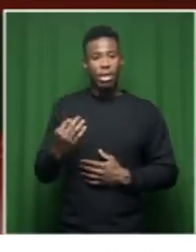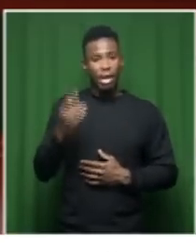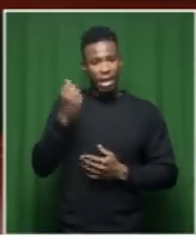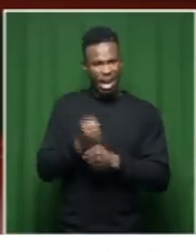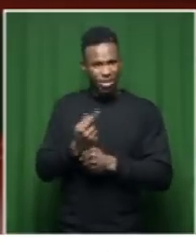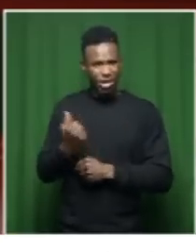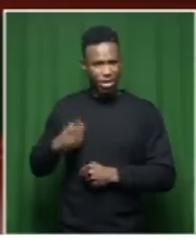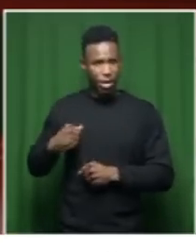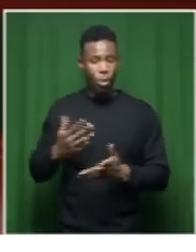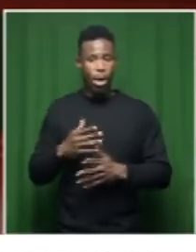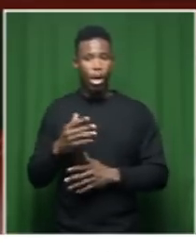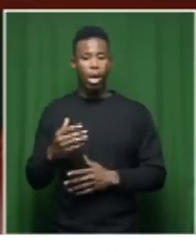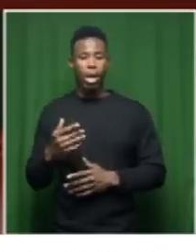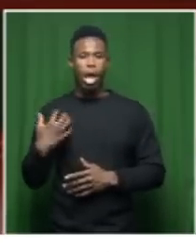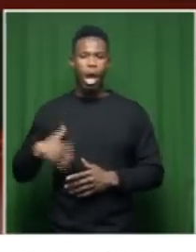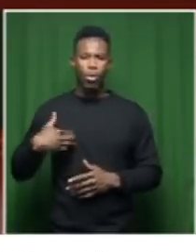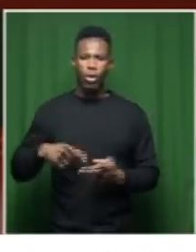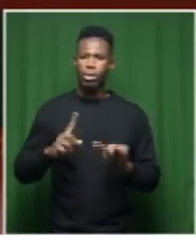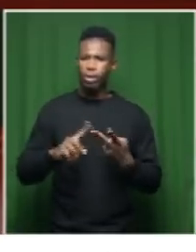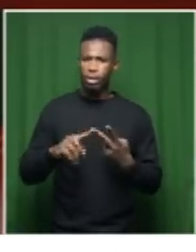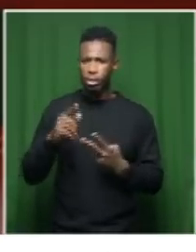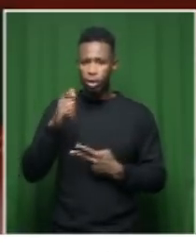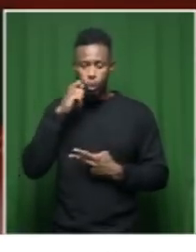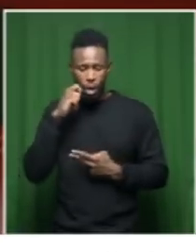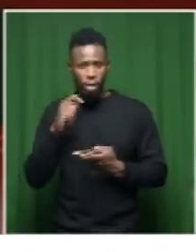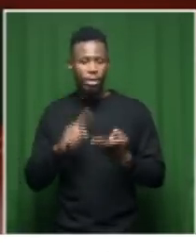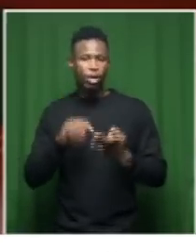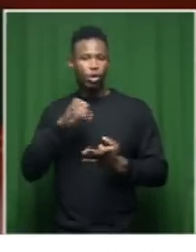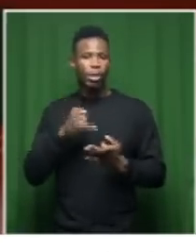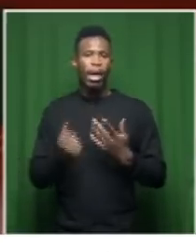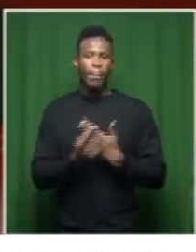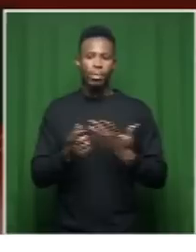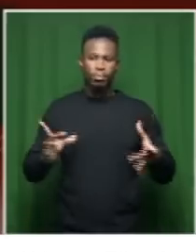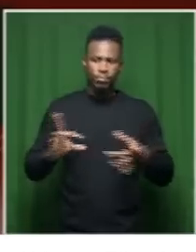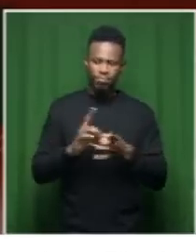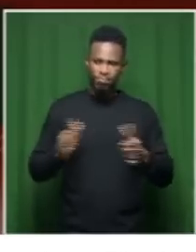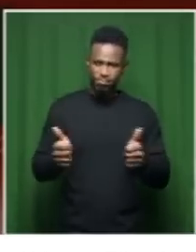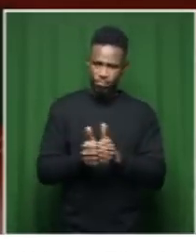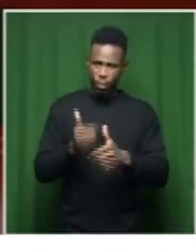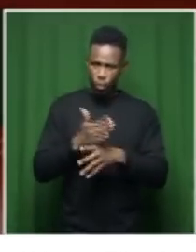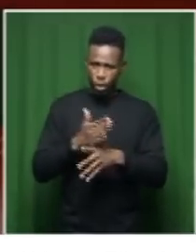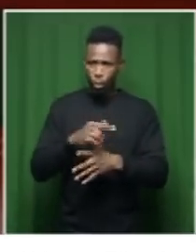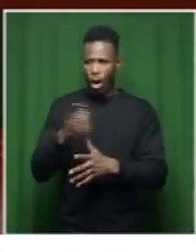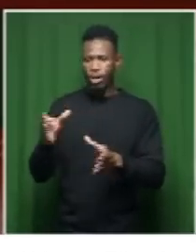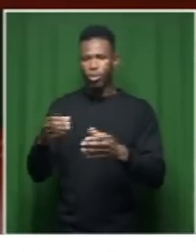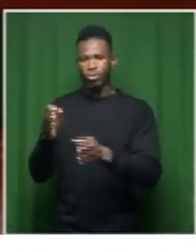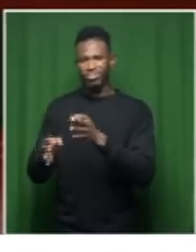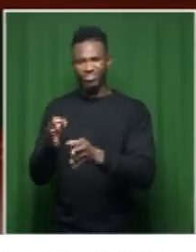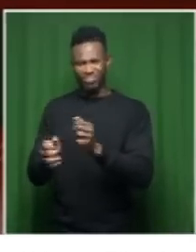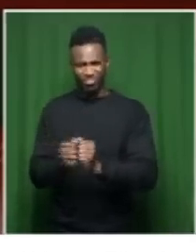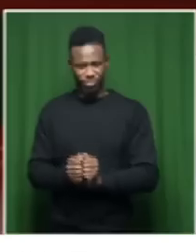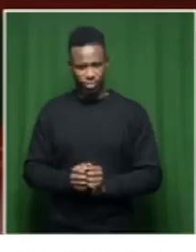Tswane, Johannesburg and Ekurhuleni, into coalition governments. After the ANC fell to under 50% in these